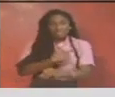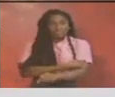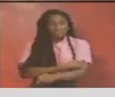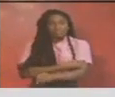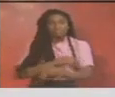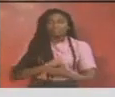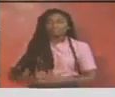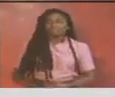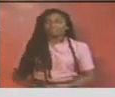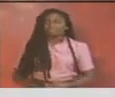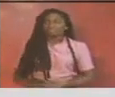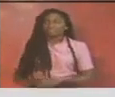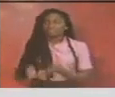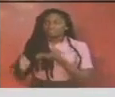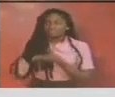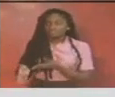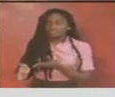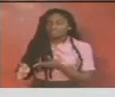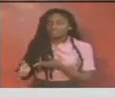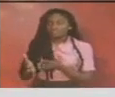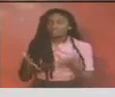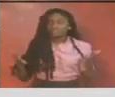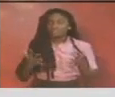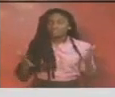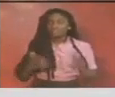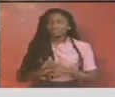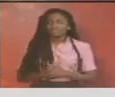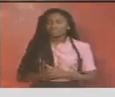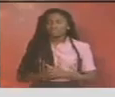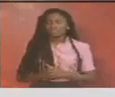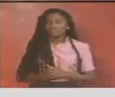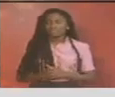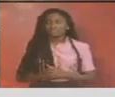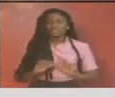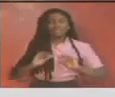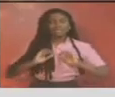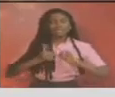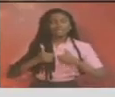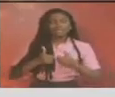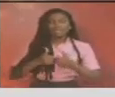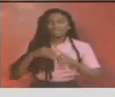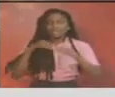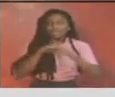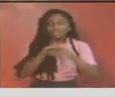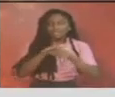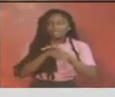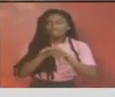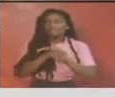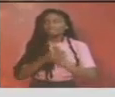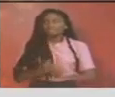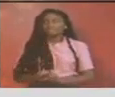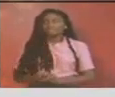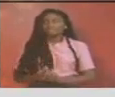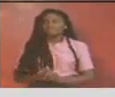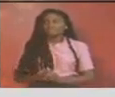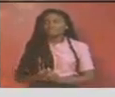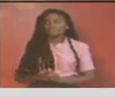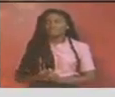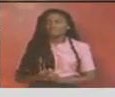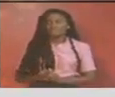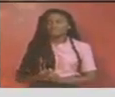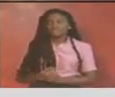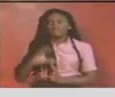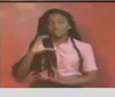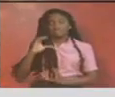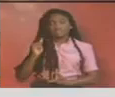So this is an overview as to how we help with access. And at the start, the Caribbean Regulatory System,